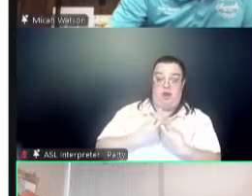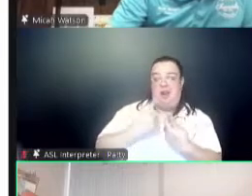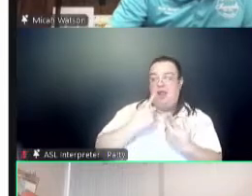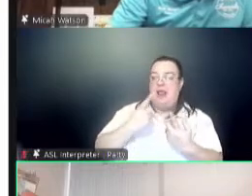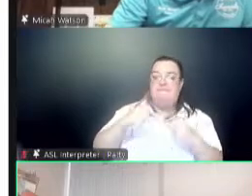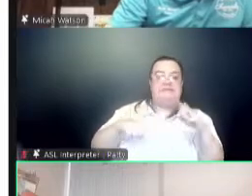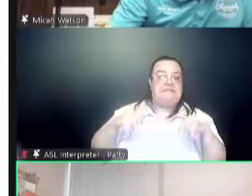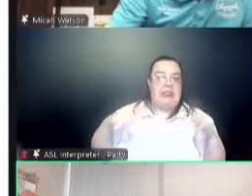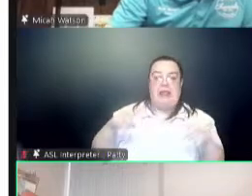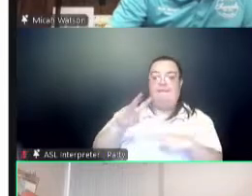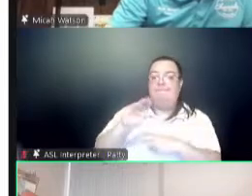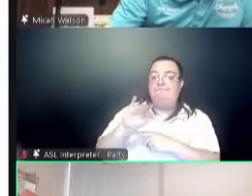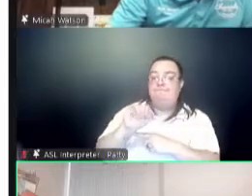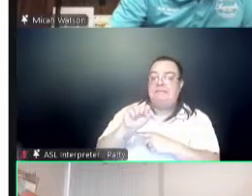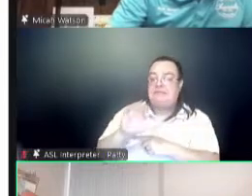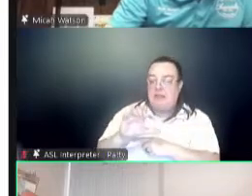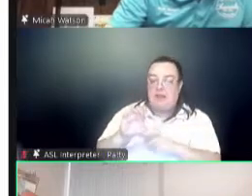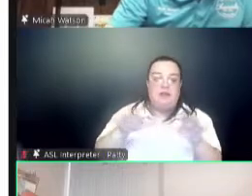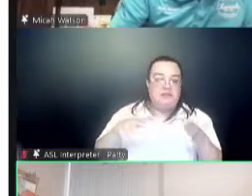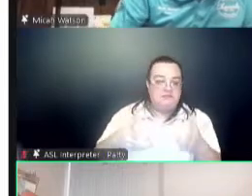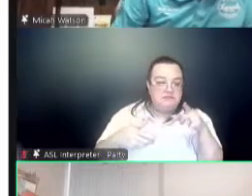miscellaneous, I